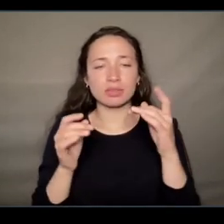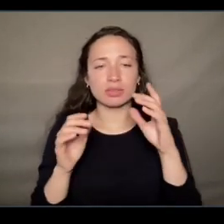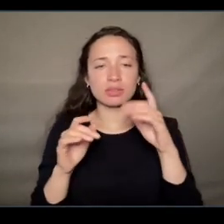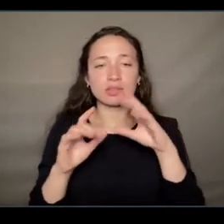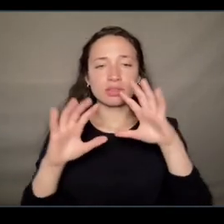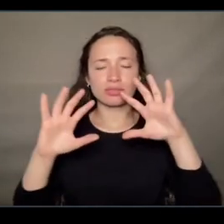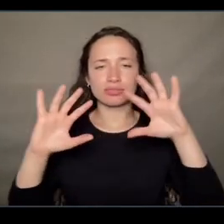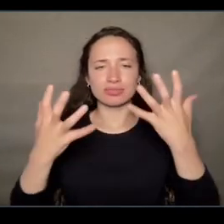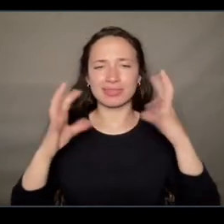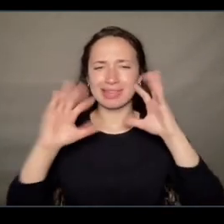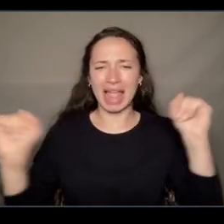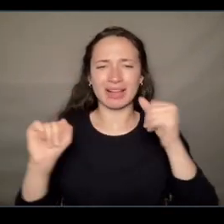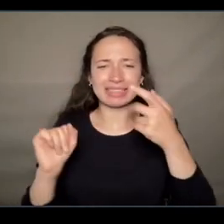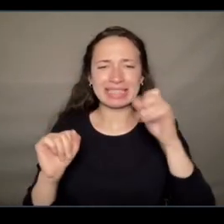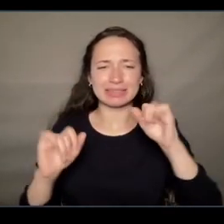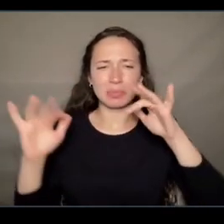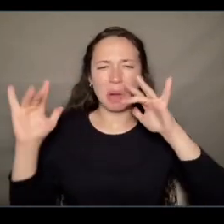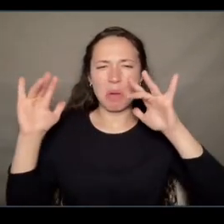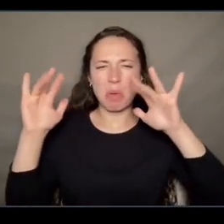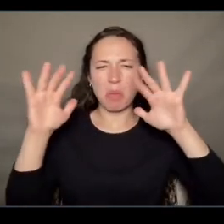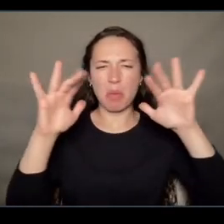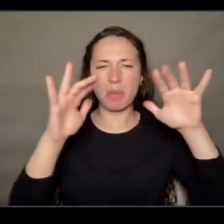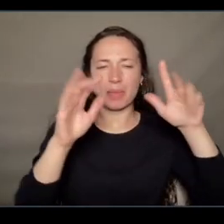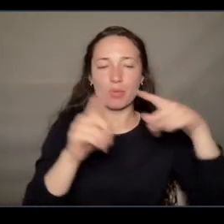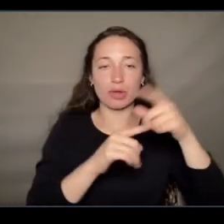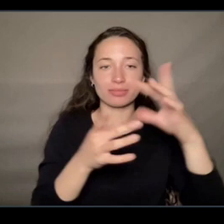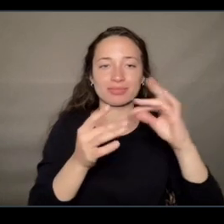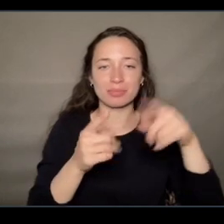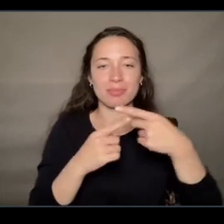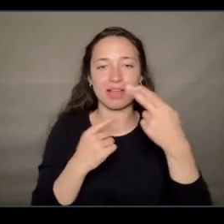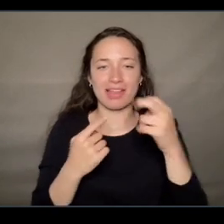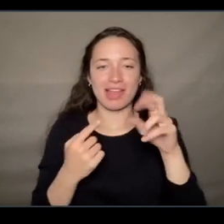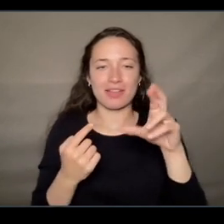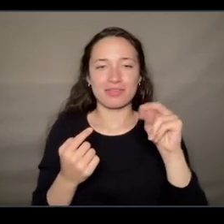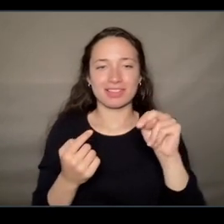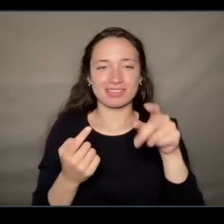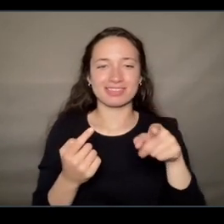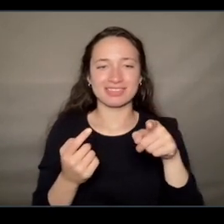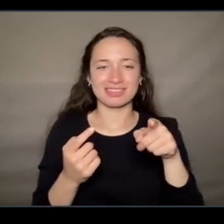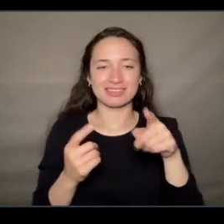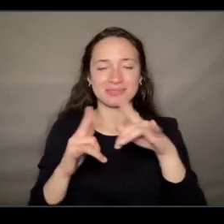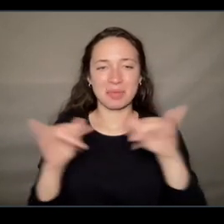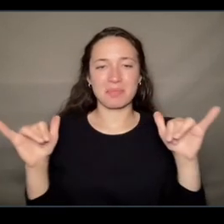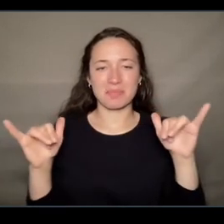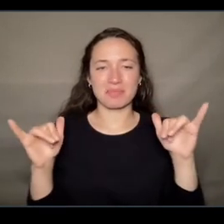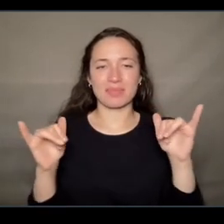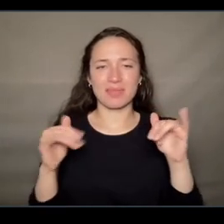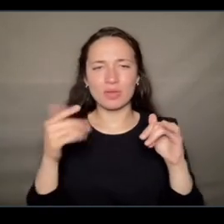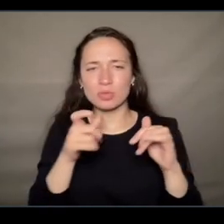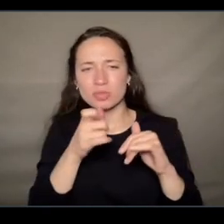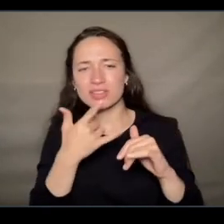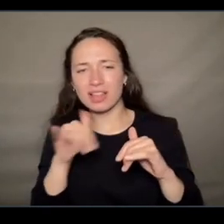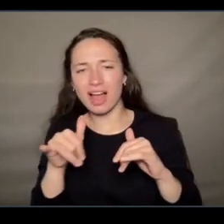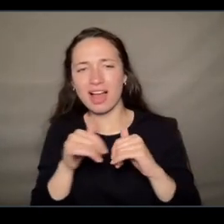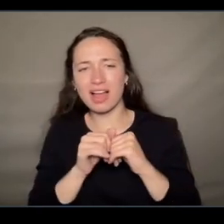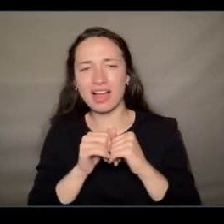a loud group of geese flew by her window as you read about the heron. Oh, who said